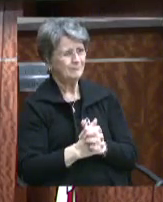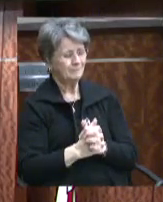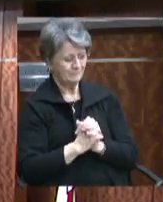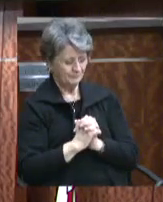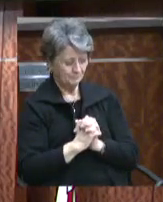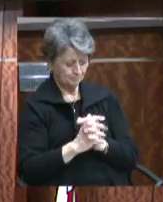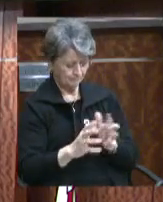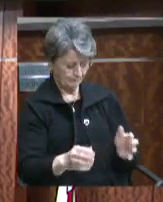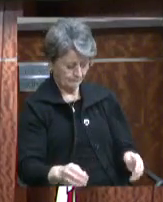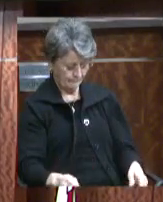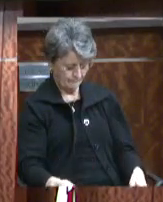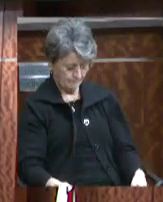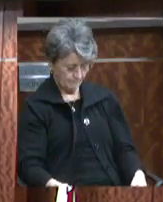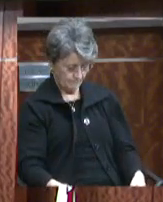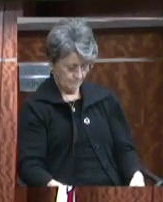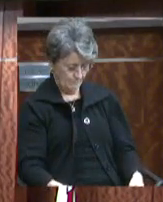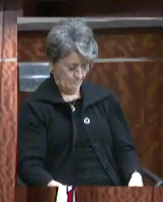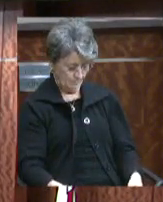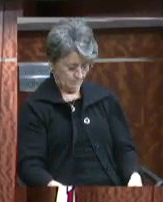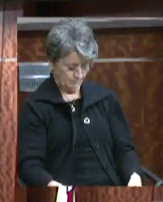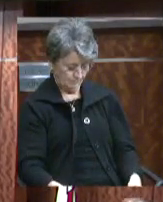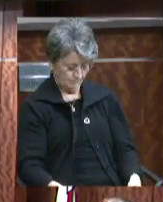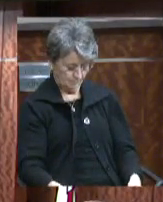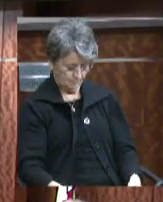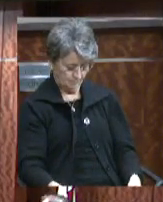Thank you, Mayor.